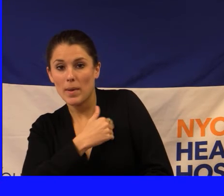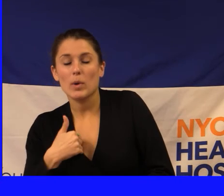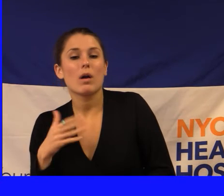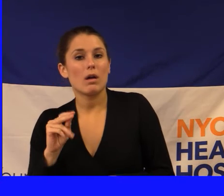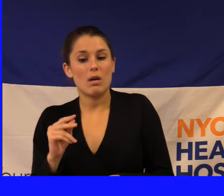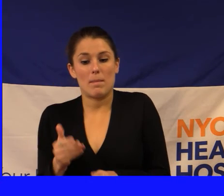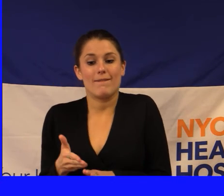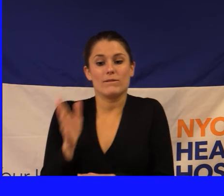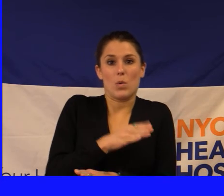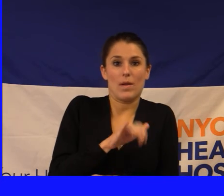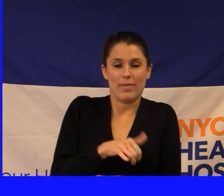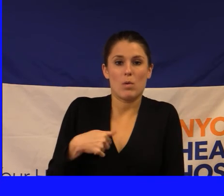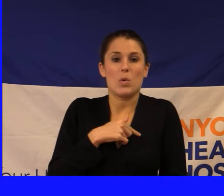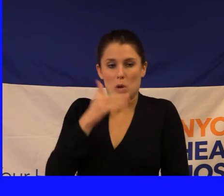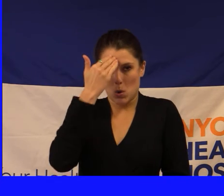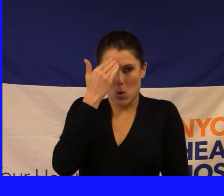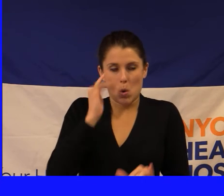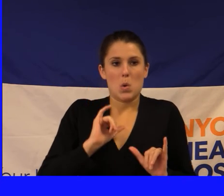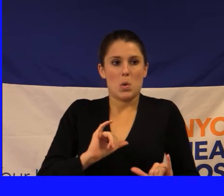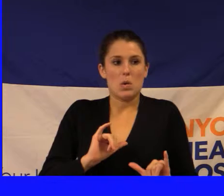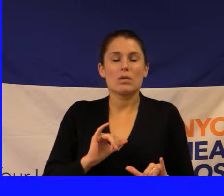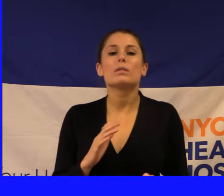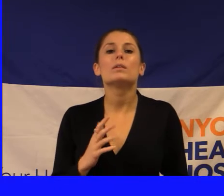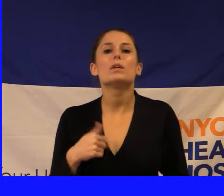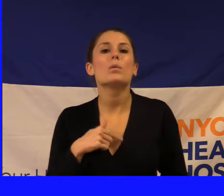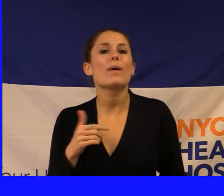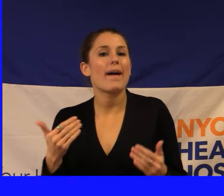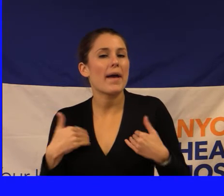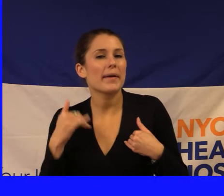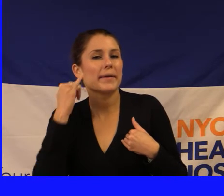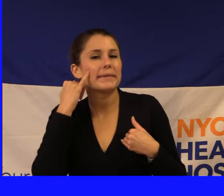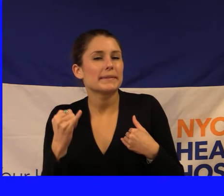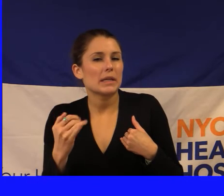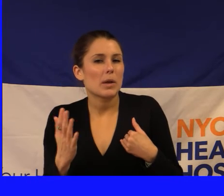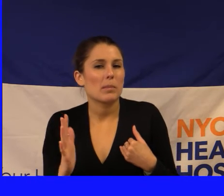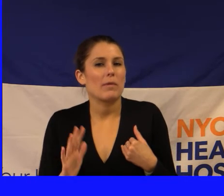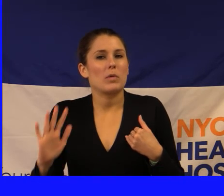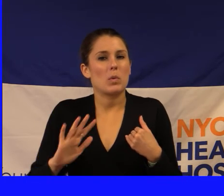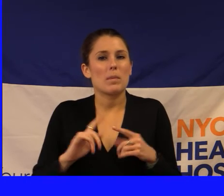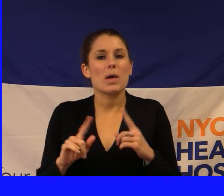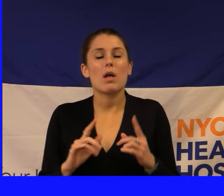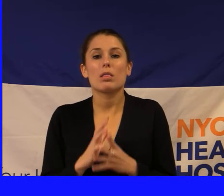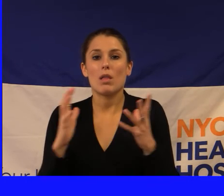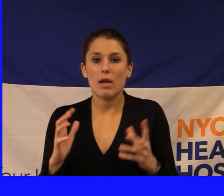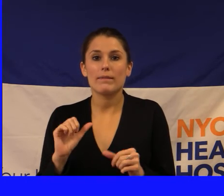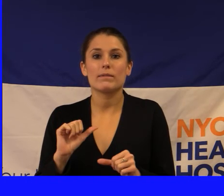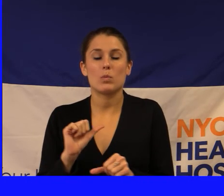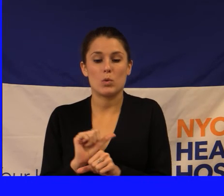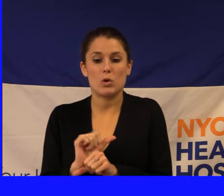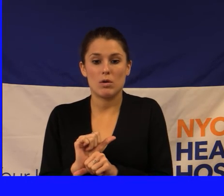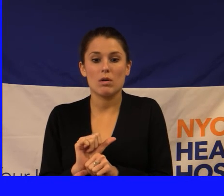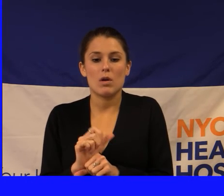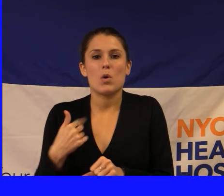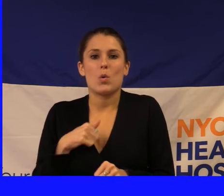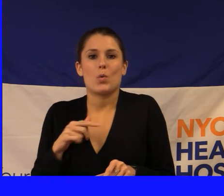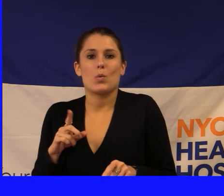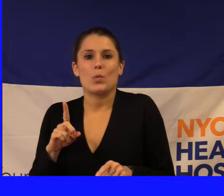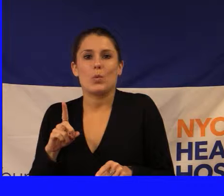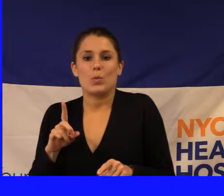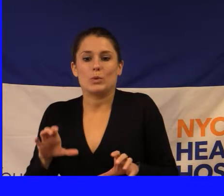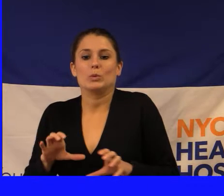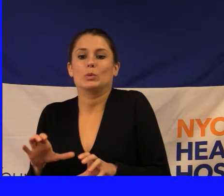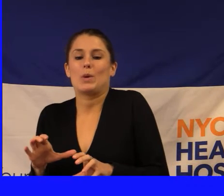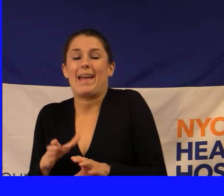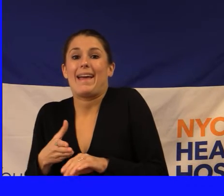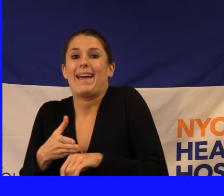to take care of them. We had a rough idea of that before, but a lot of the assignment was done after the fact in the prior